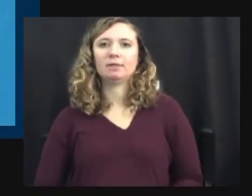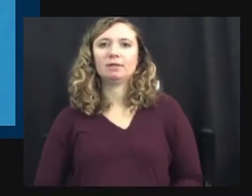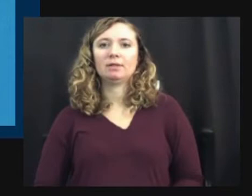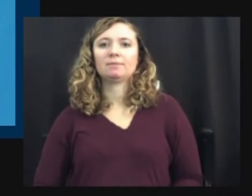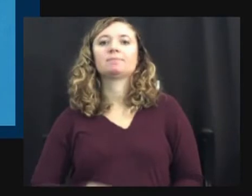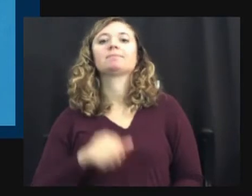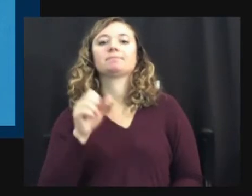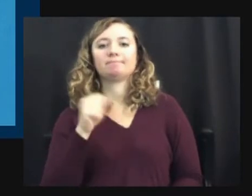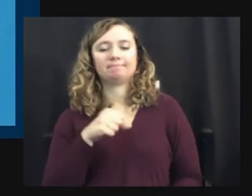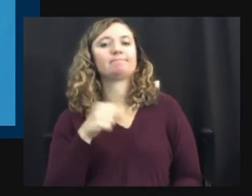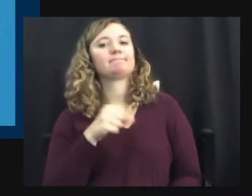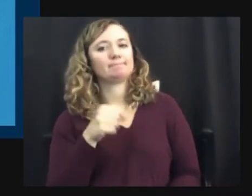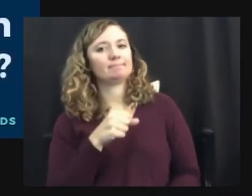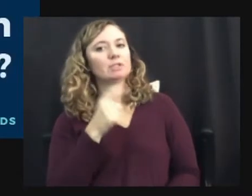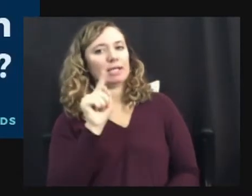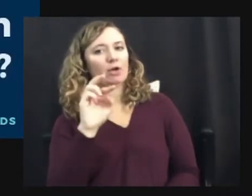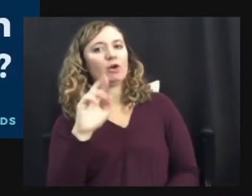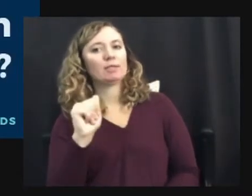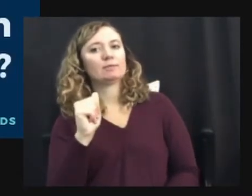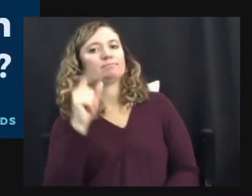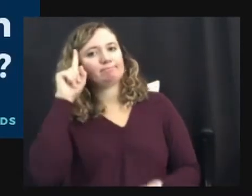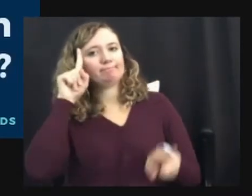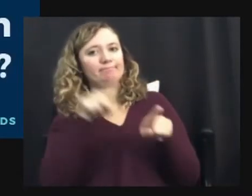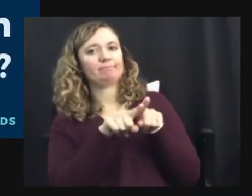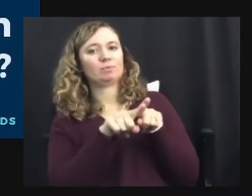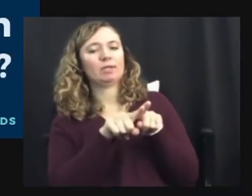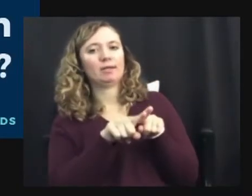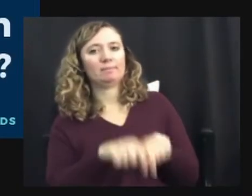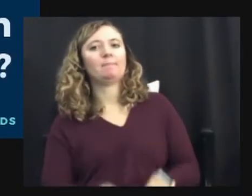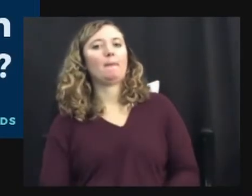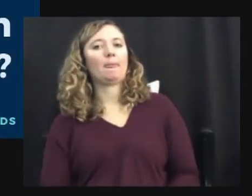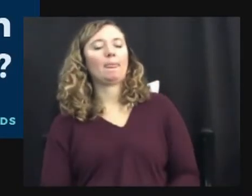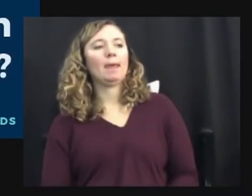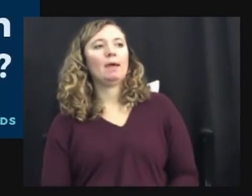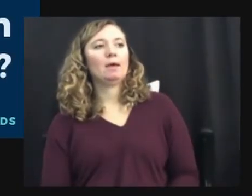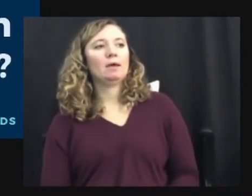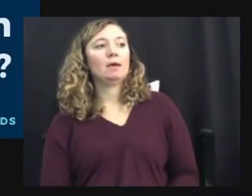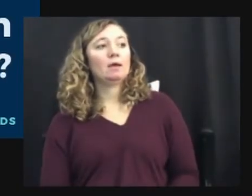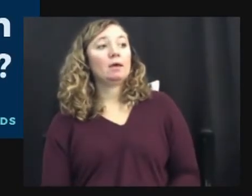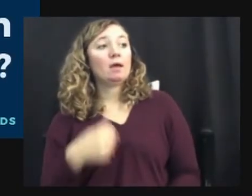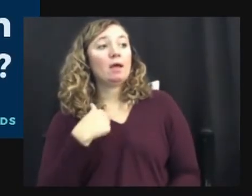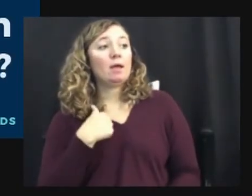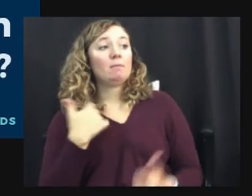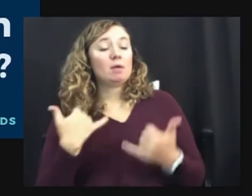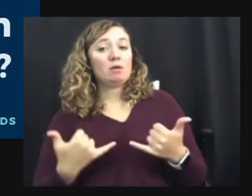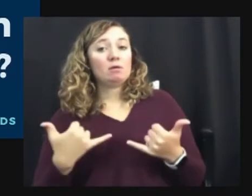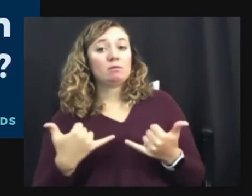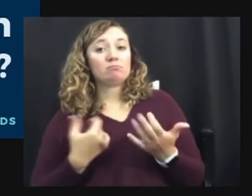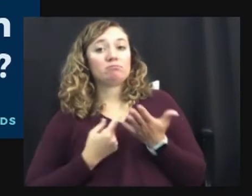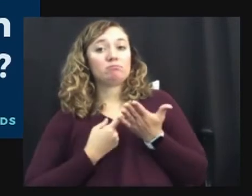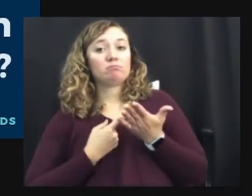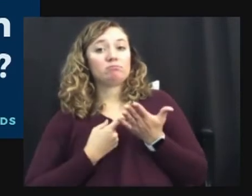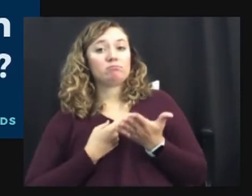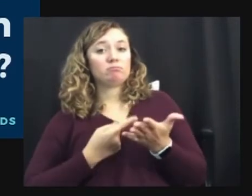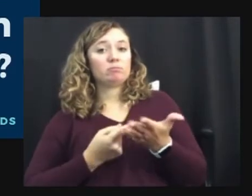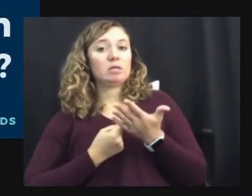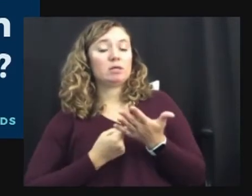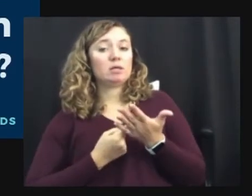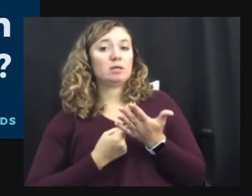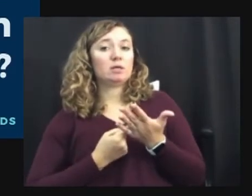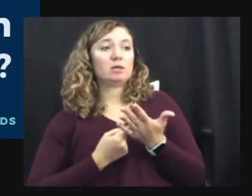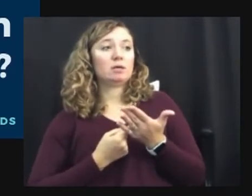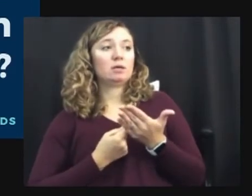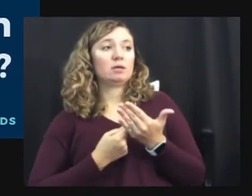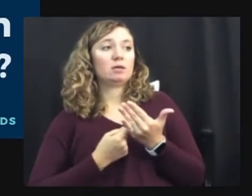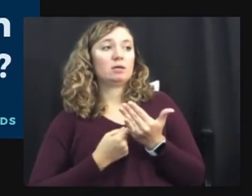Yes, I totally co-sign that. So I'm going to talk a little bit right now. I'm going to get